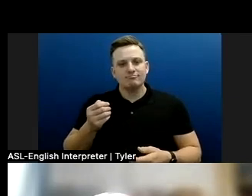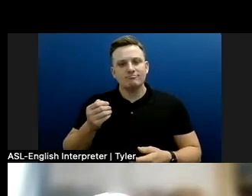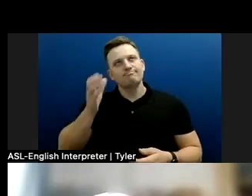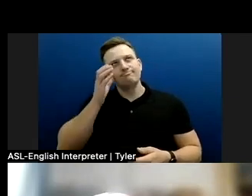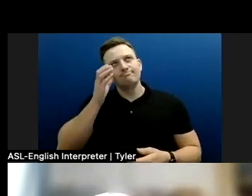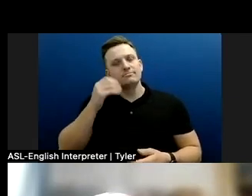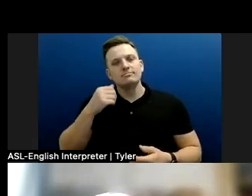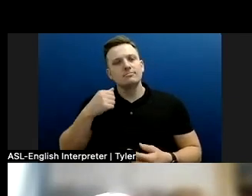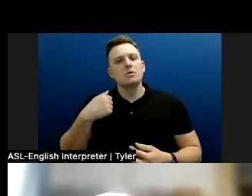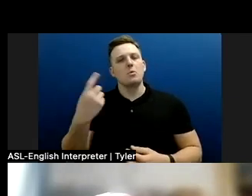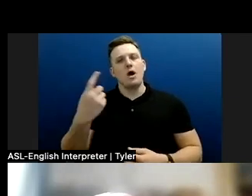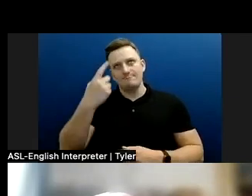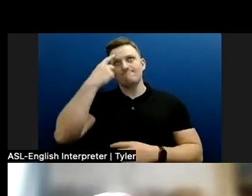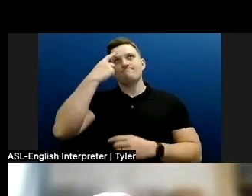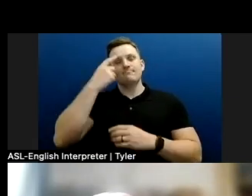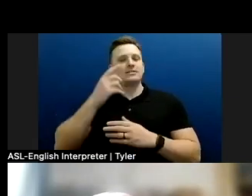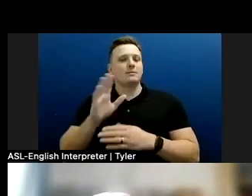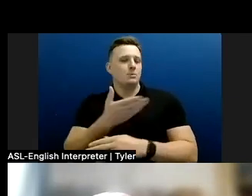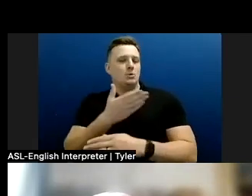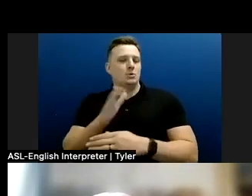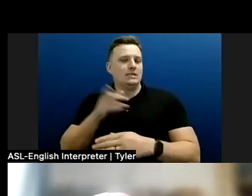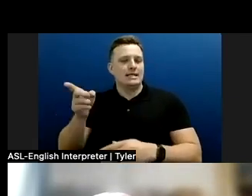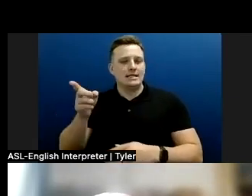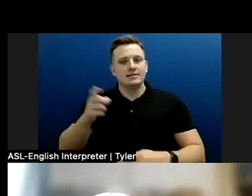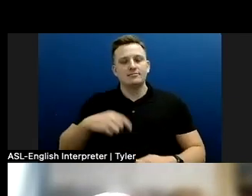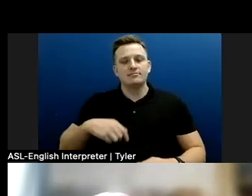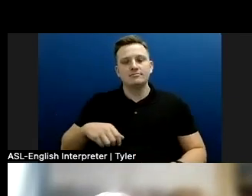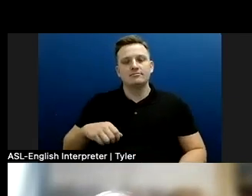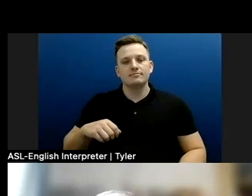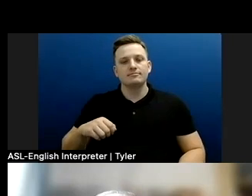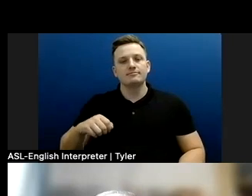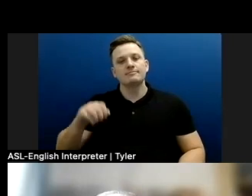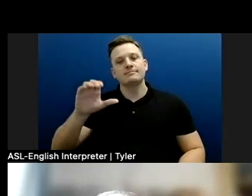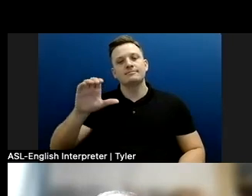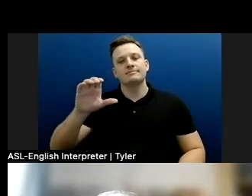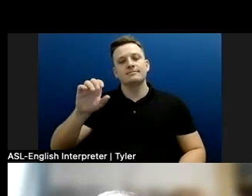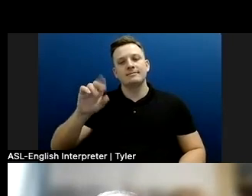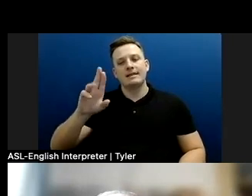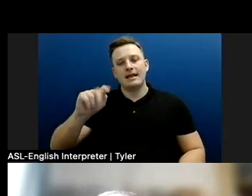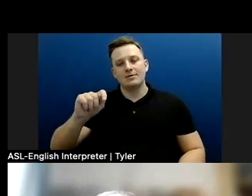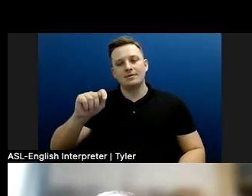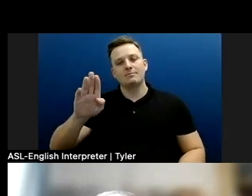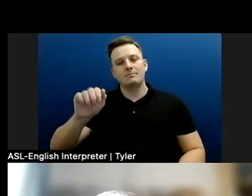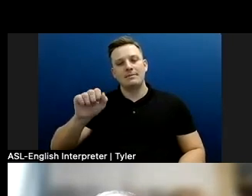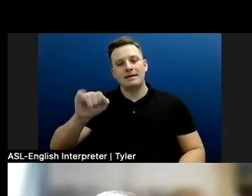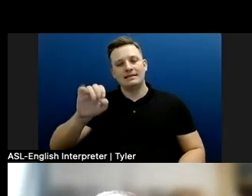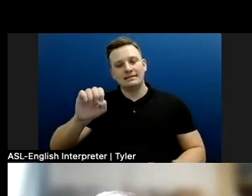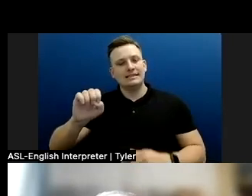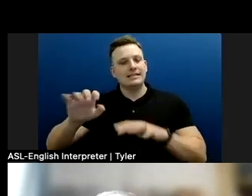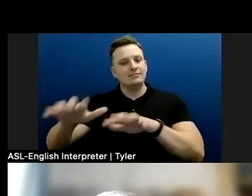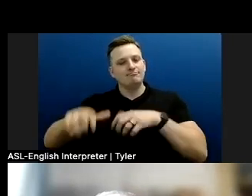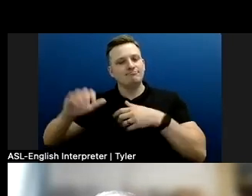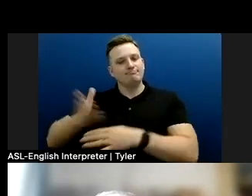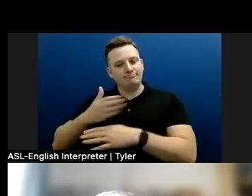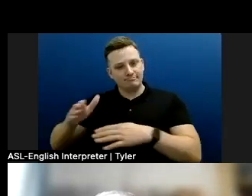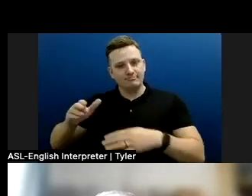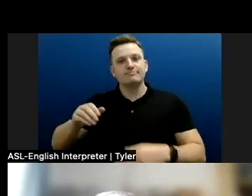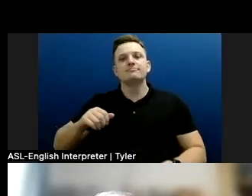always comes to mind, which is the Count Basie Orchestra with Ella Fitzgerald, and they're